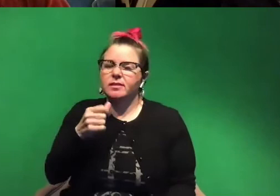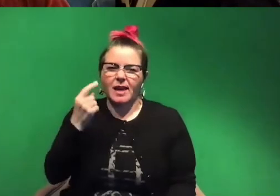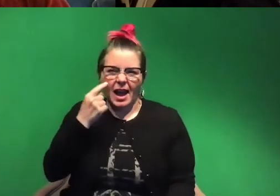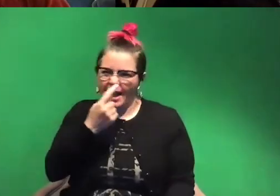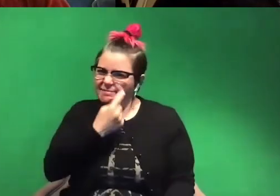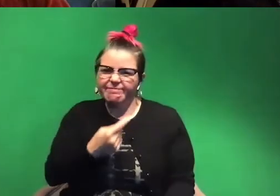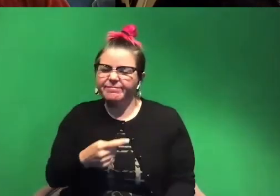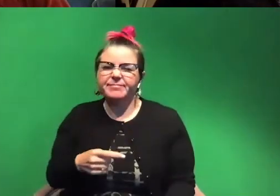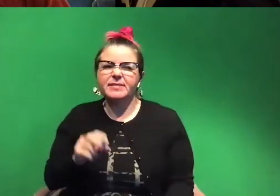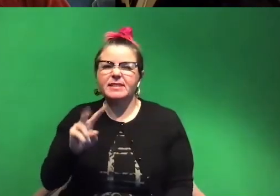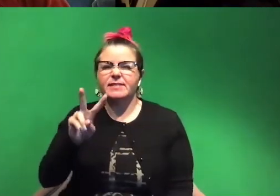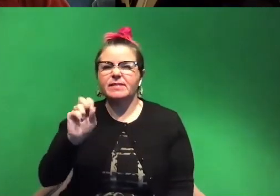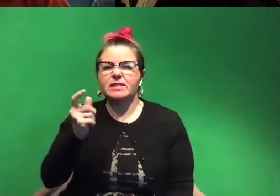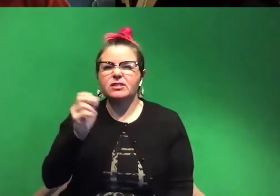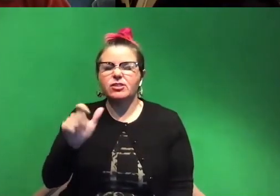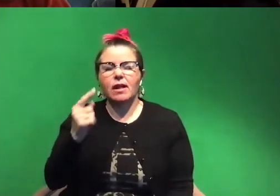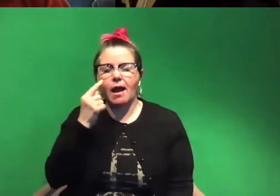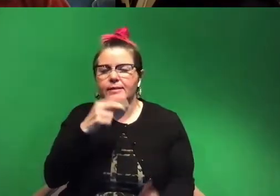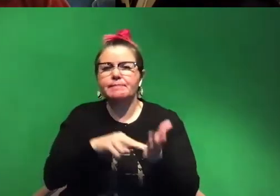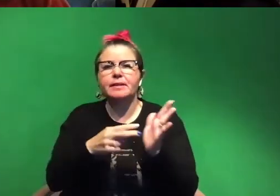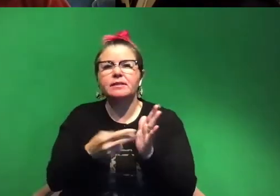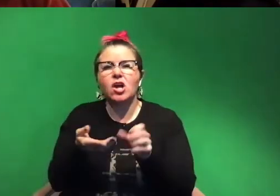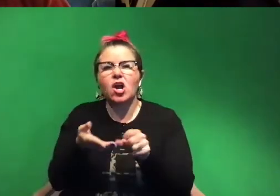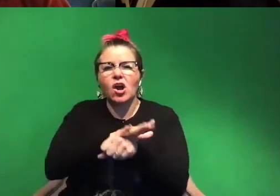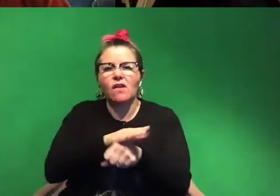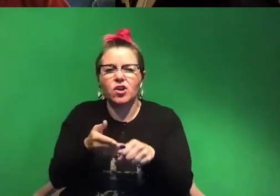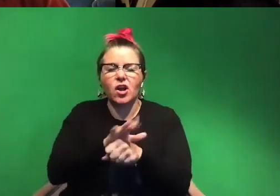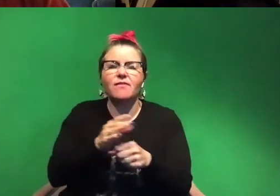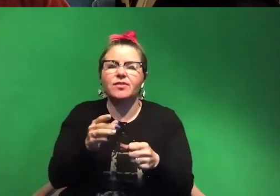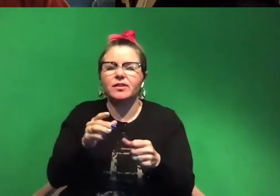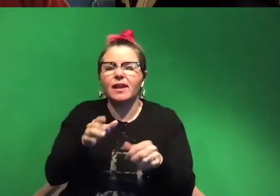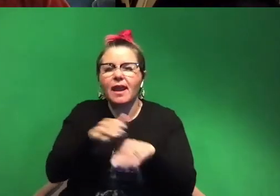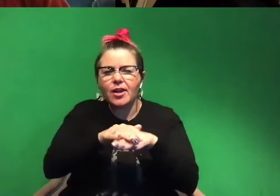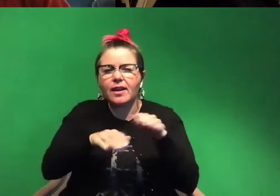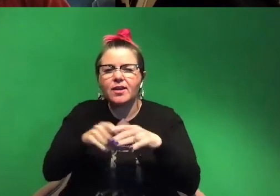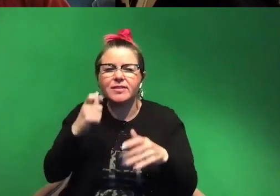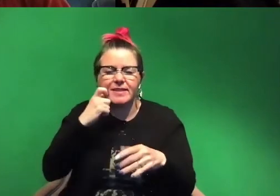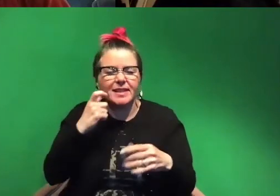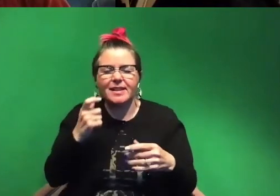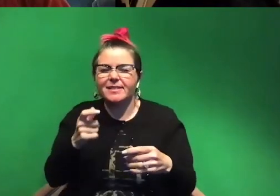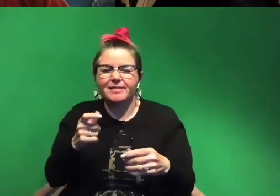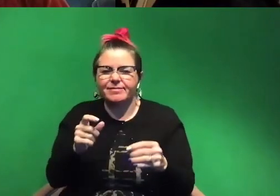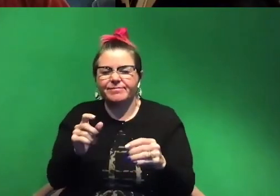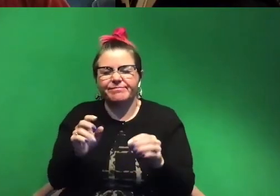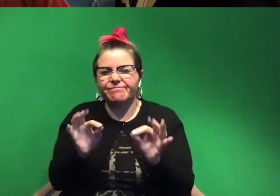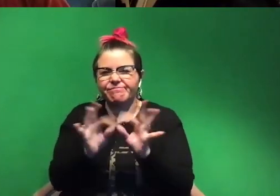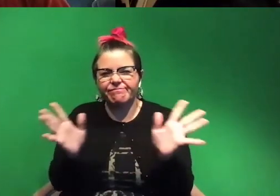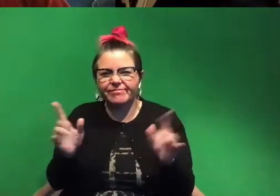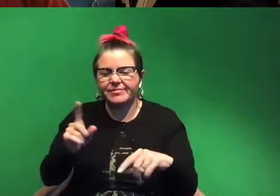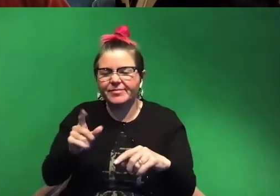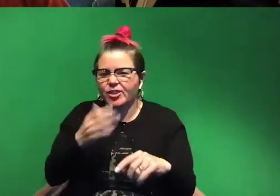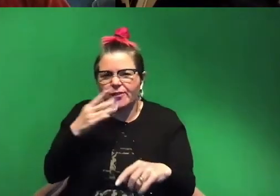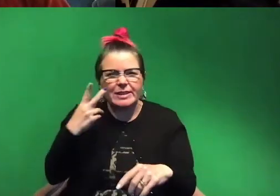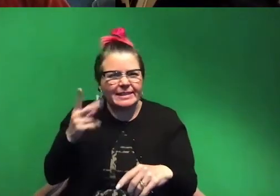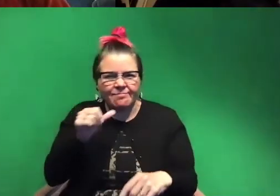have vestigial eyes, which are covered by layers of skin. So again, not very useful for seeing. I think